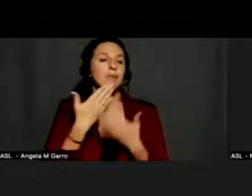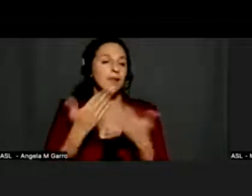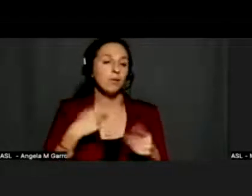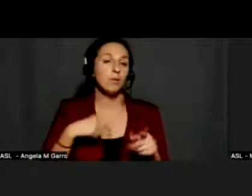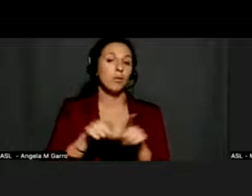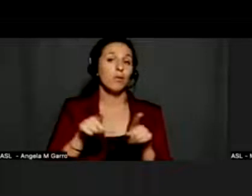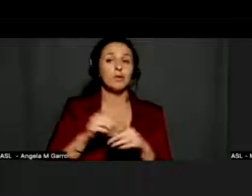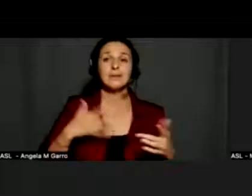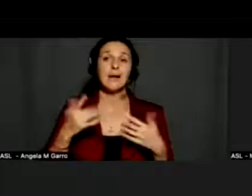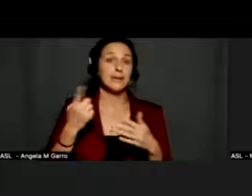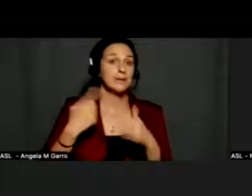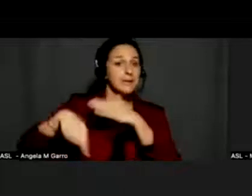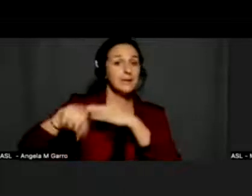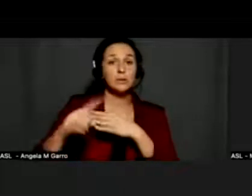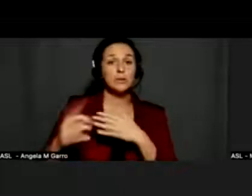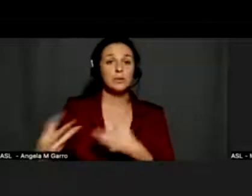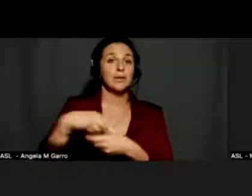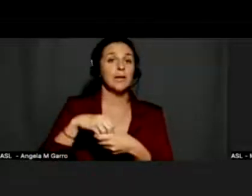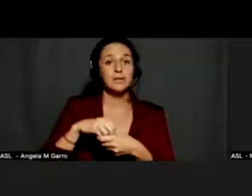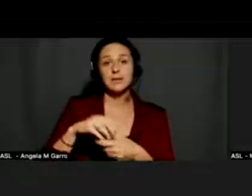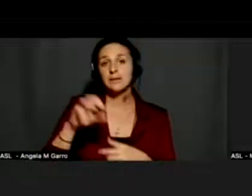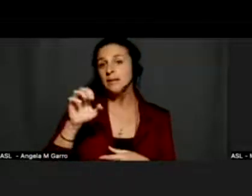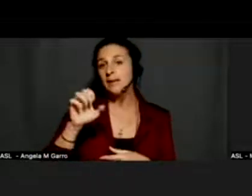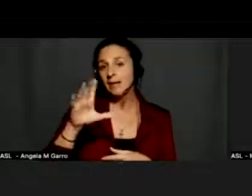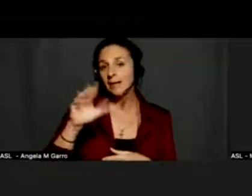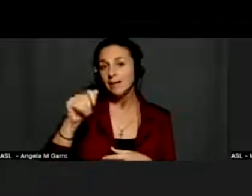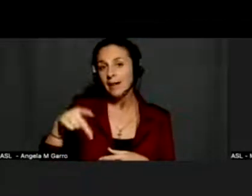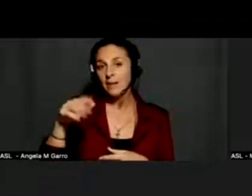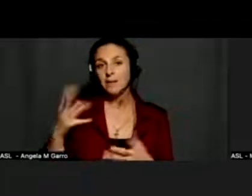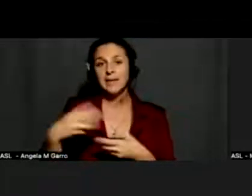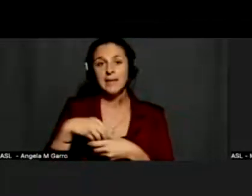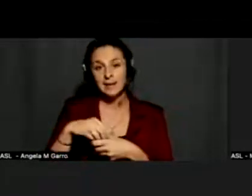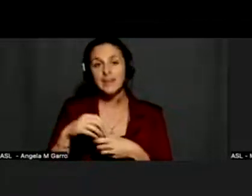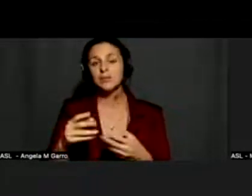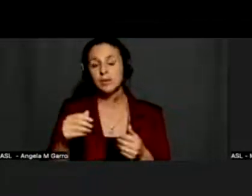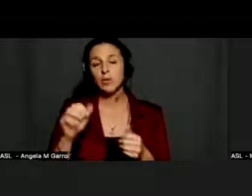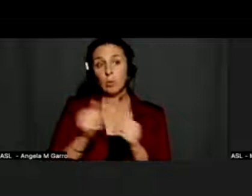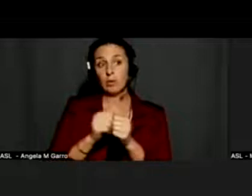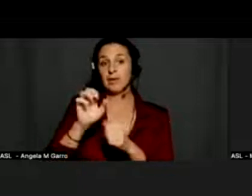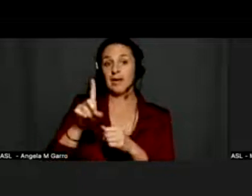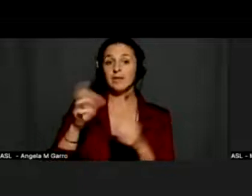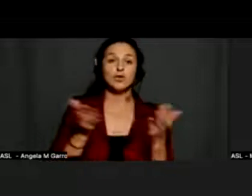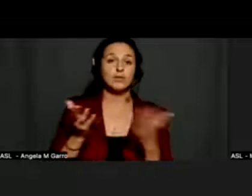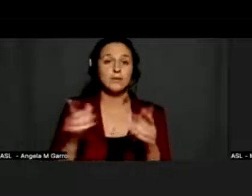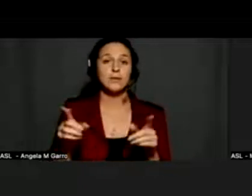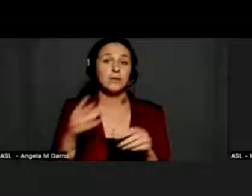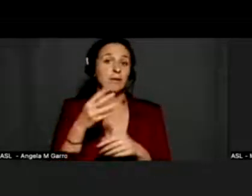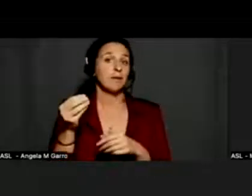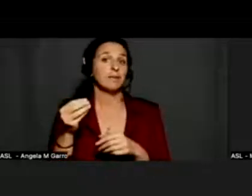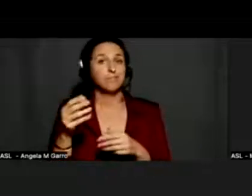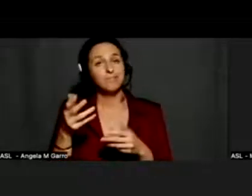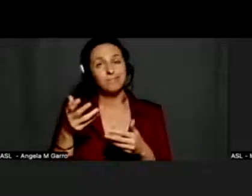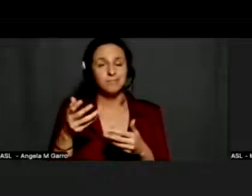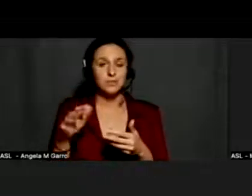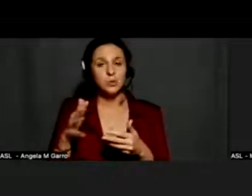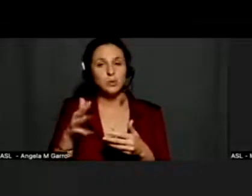next week to engage in LCAP engagement with Ed Services and to sort of review